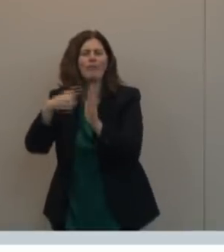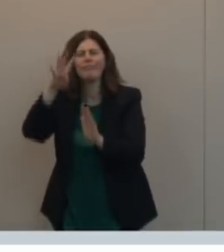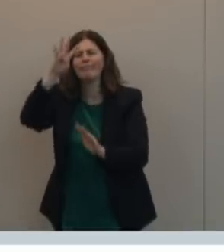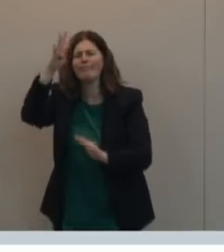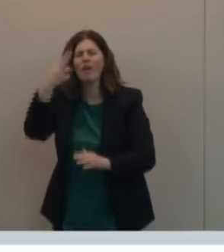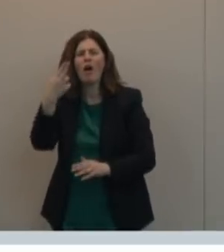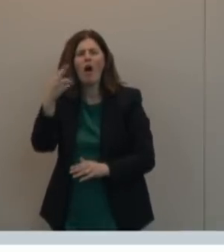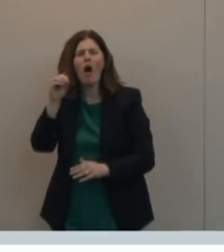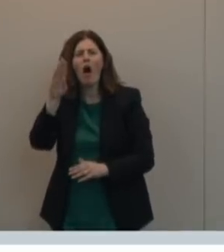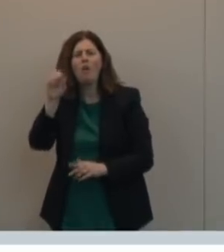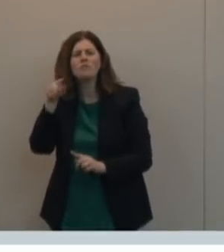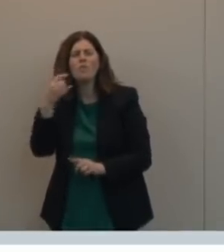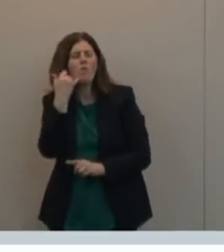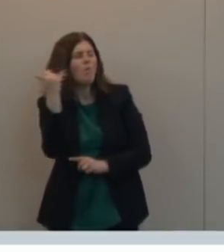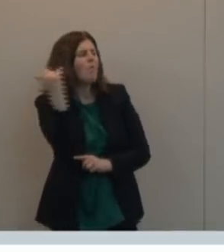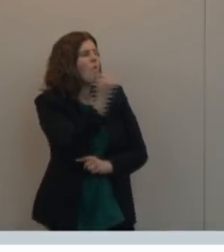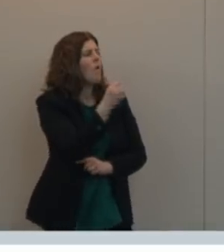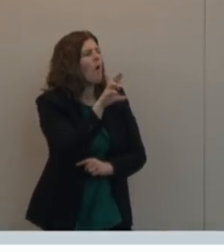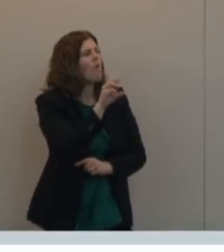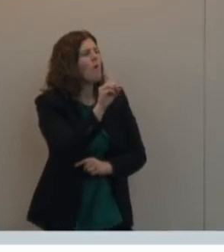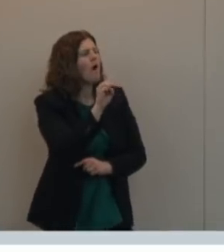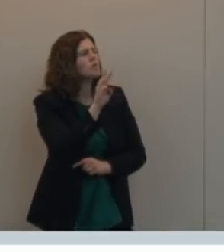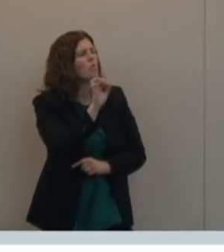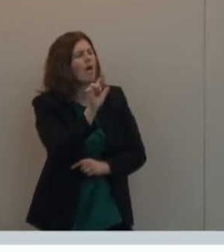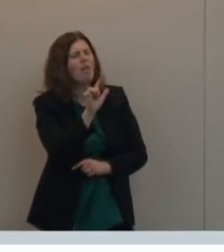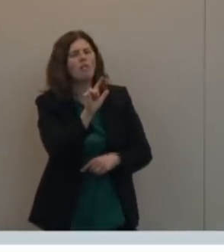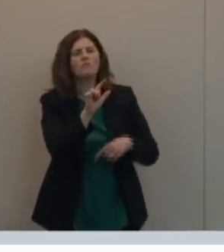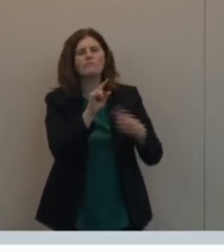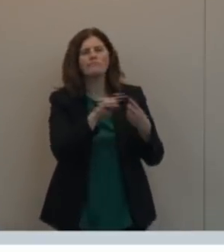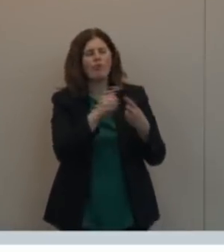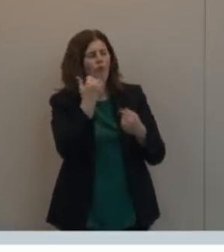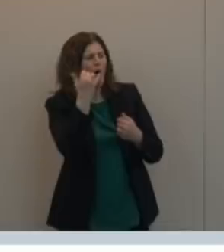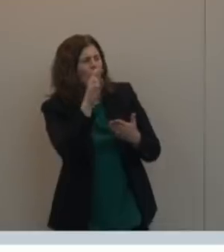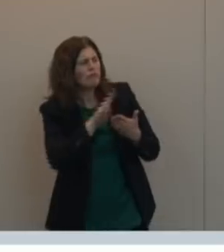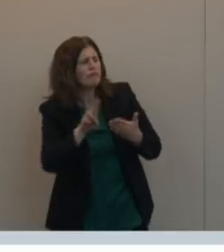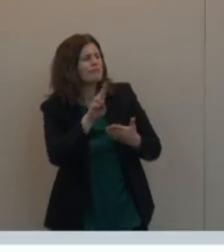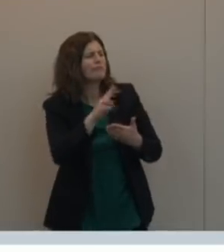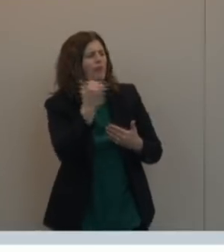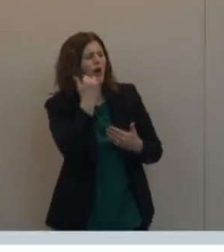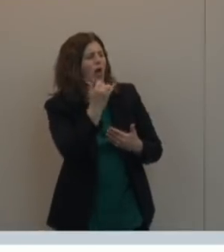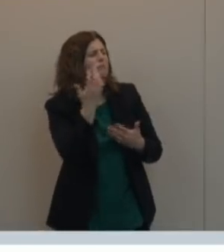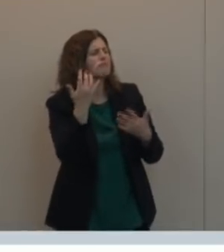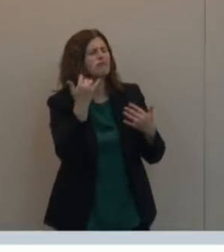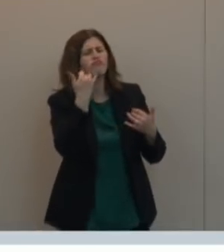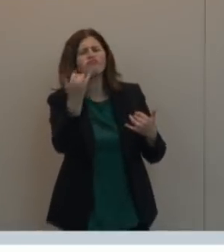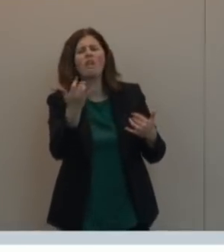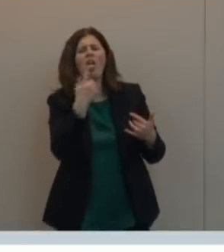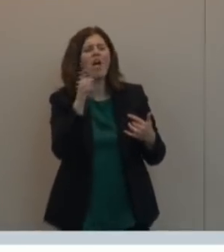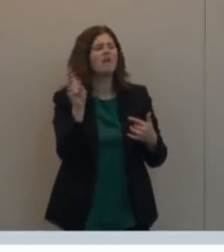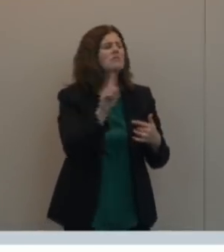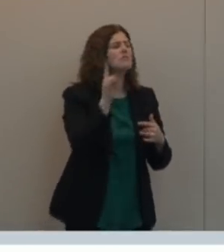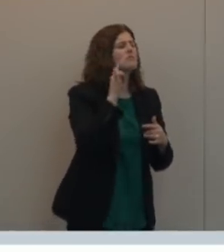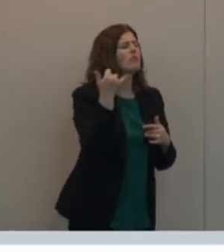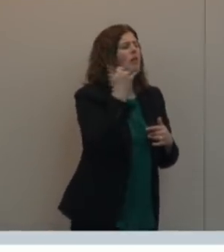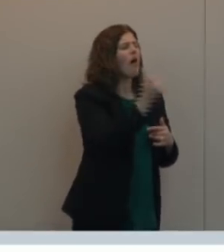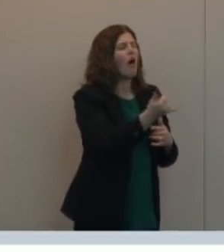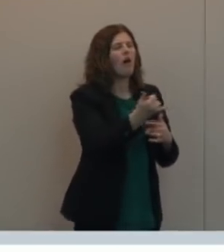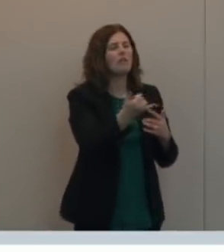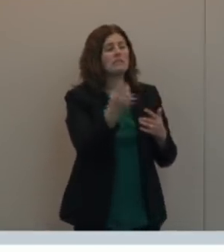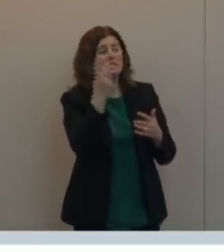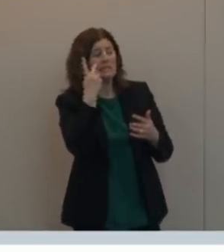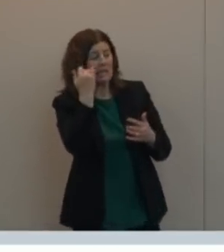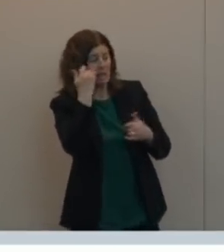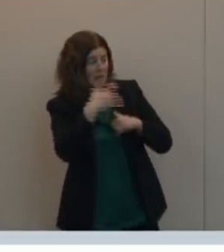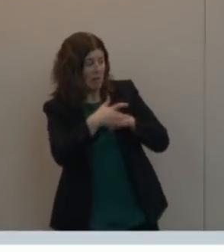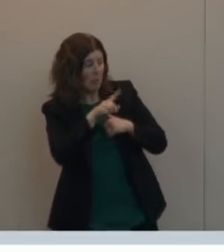could give a call to Roswell or to the university or to one of the other large hospitals in Albuquerque and see if a bed